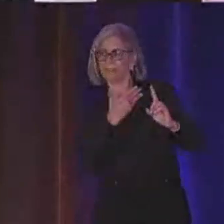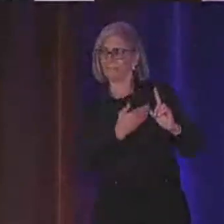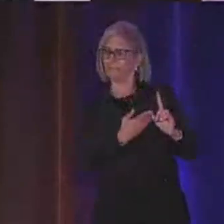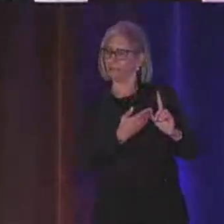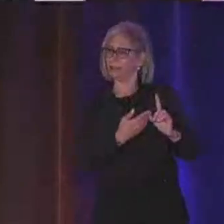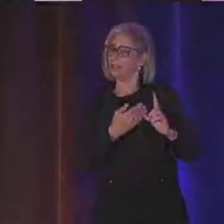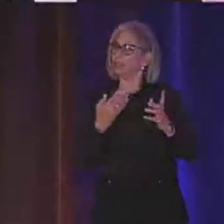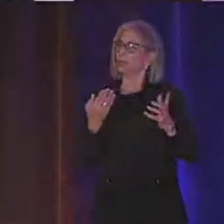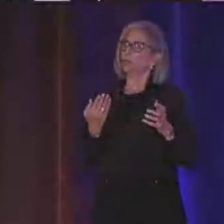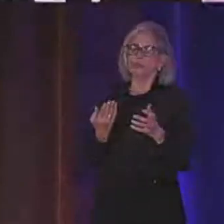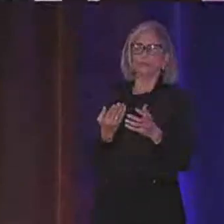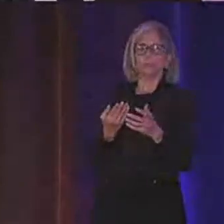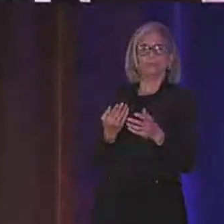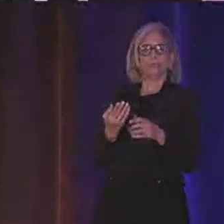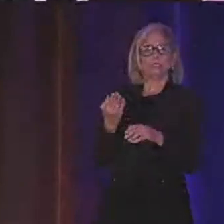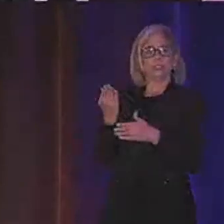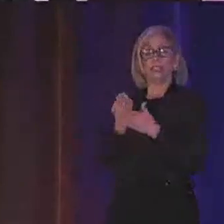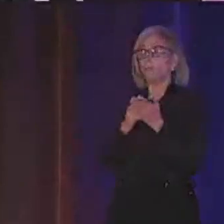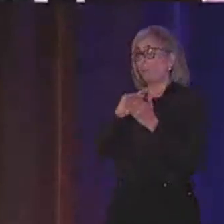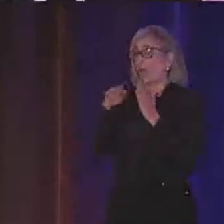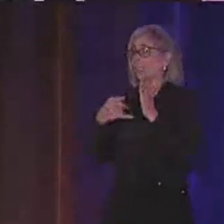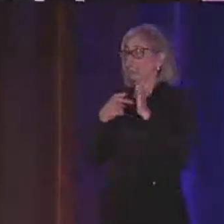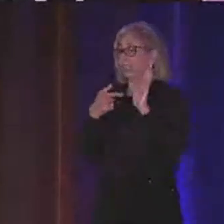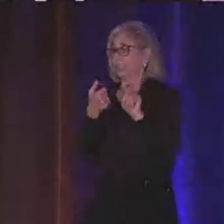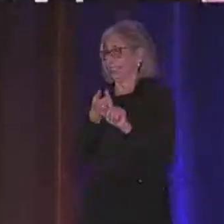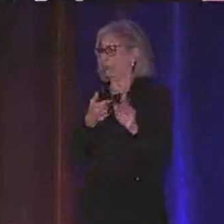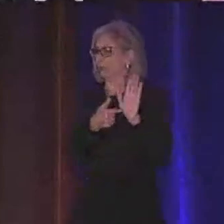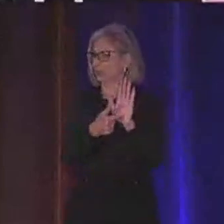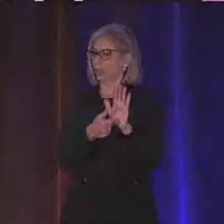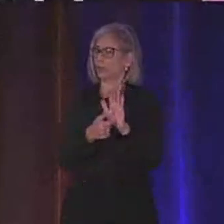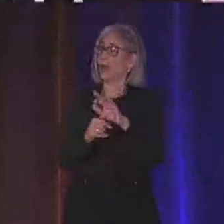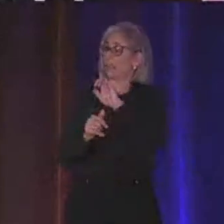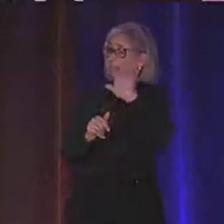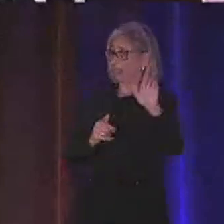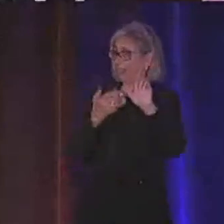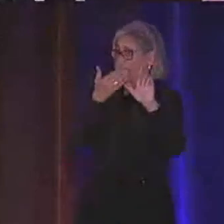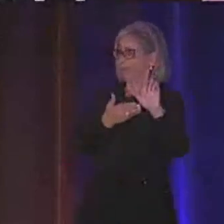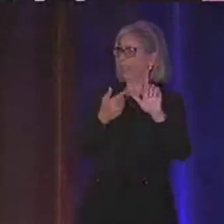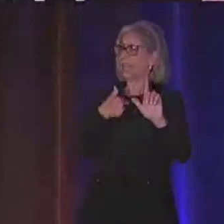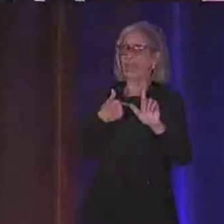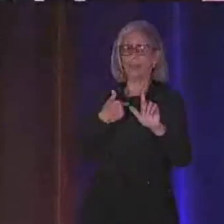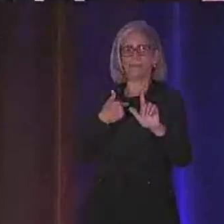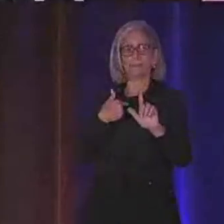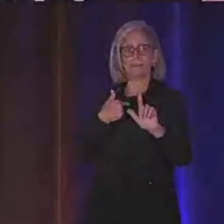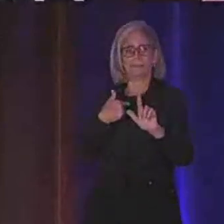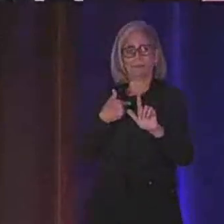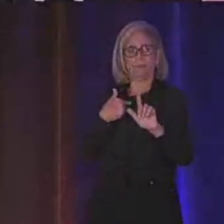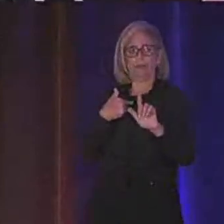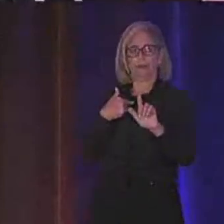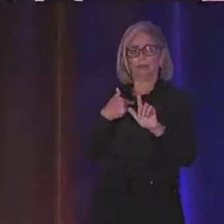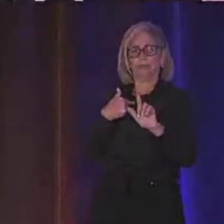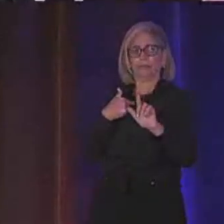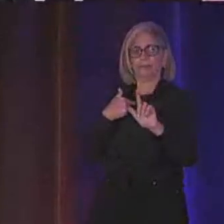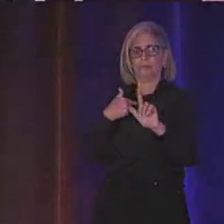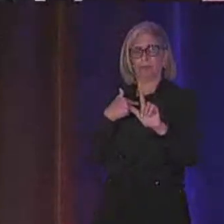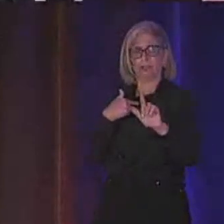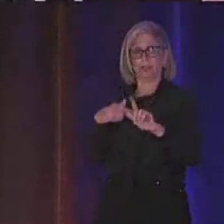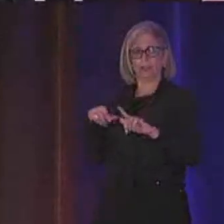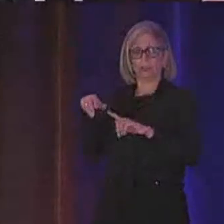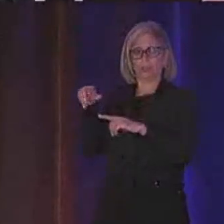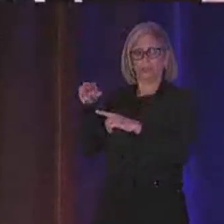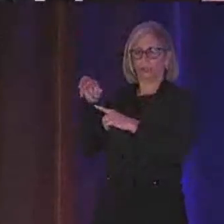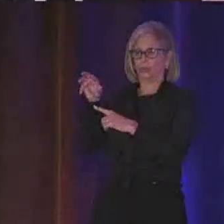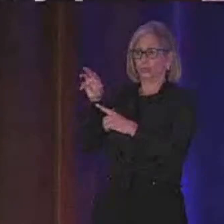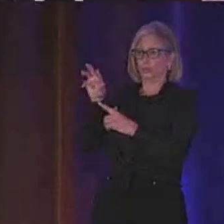and were hugely influential on the project itself. So on the left, we have Rafik Anadol. Rafik is a